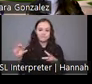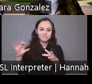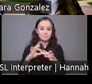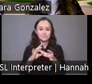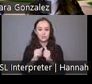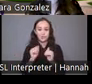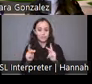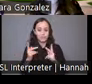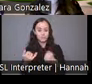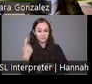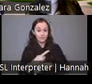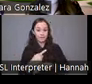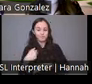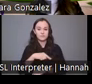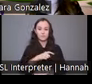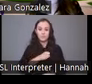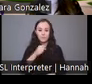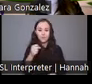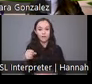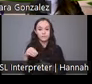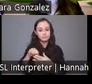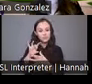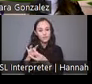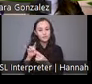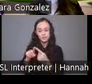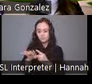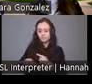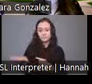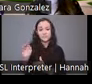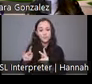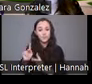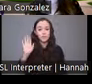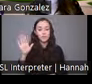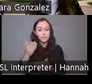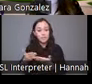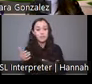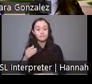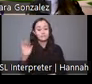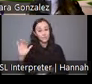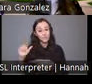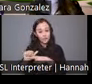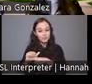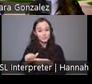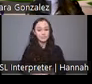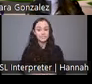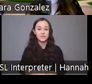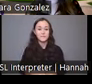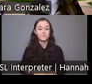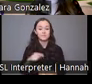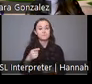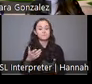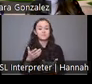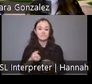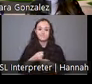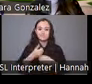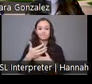in relation to these people, these peoples, to their belongings and to their practices. This results in a fundamental